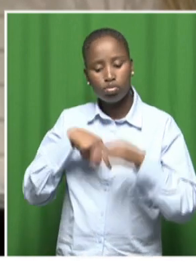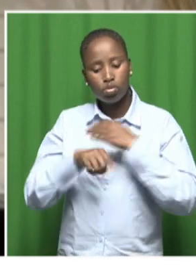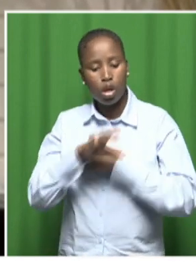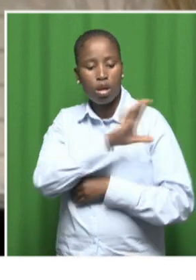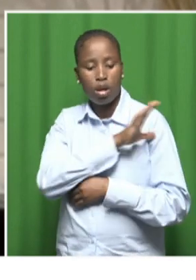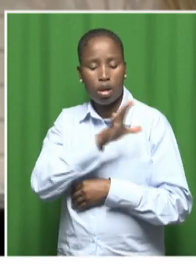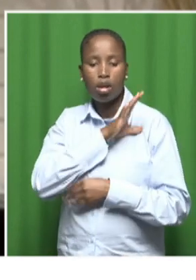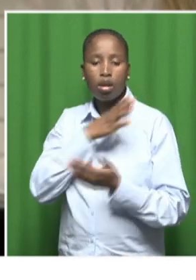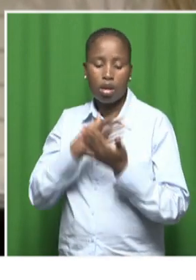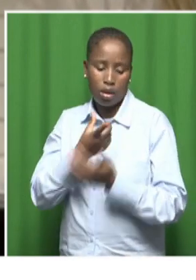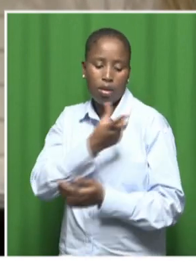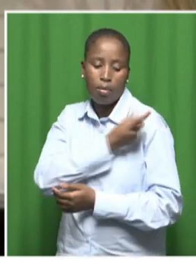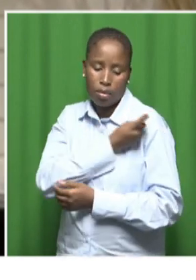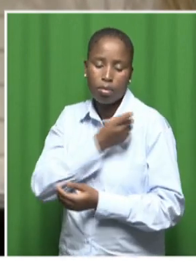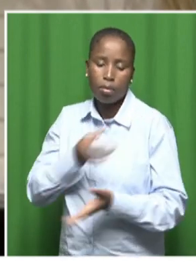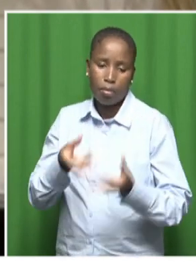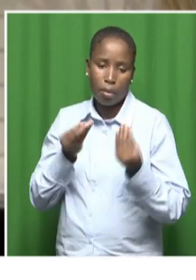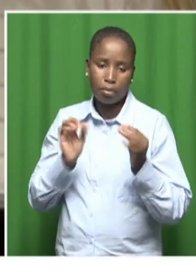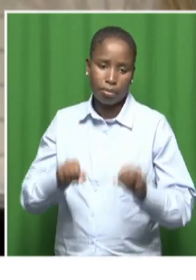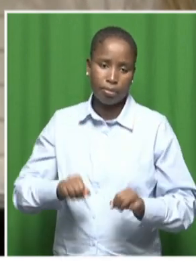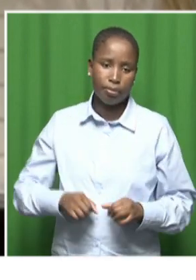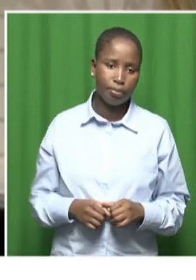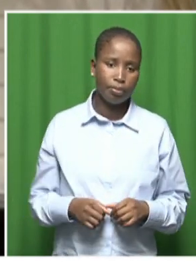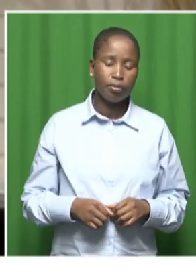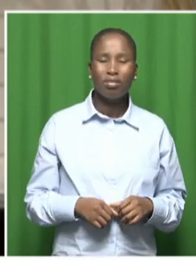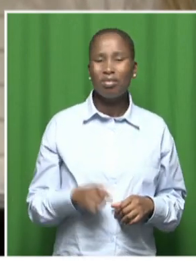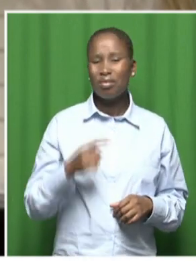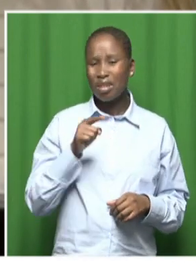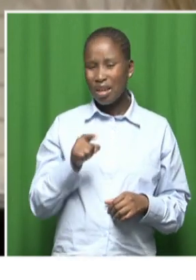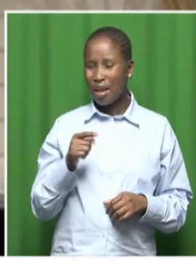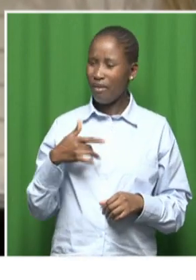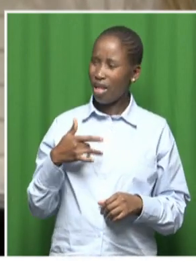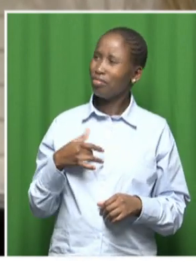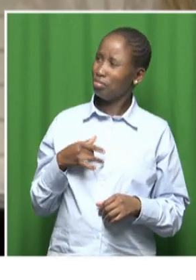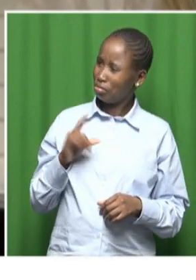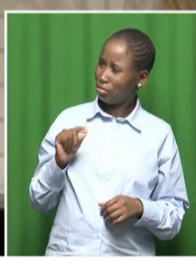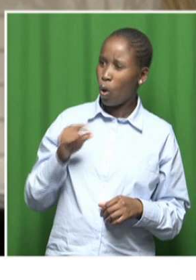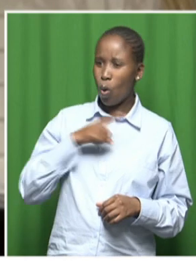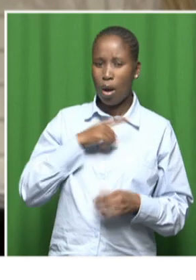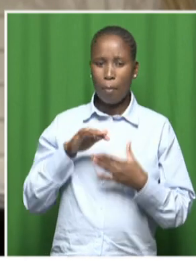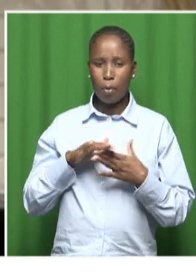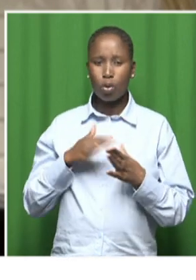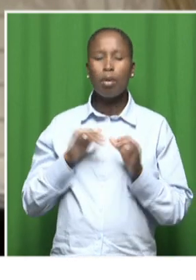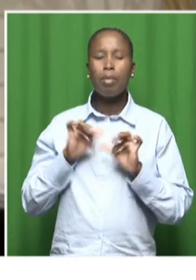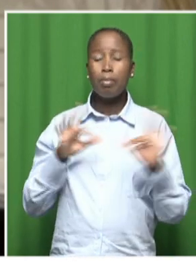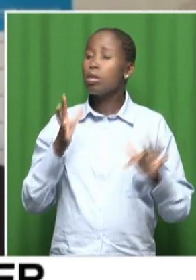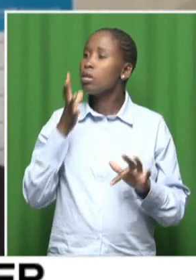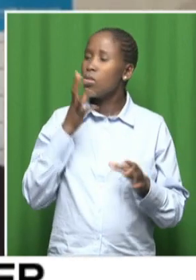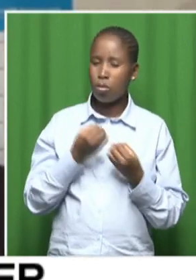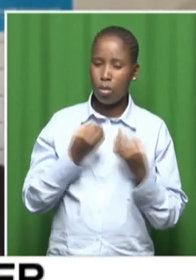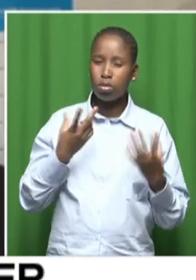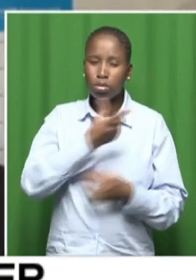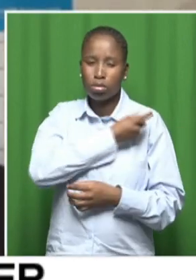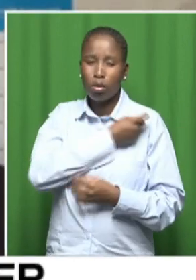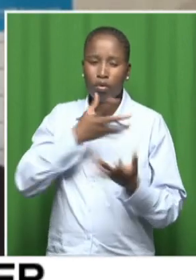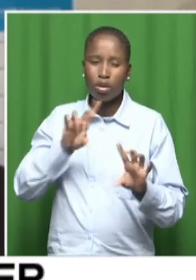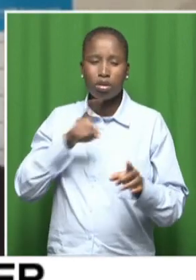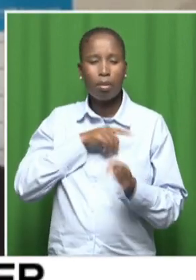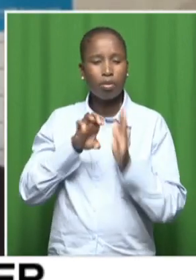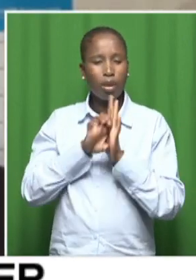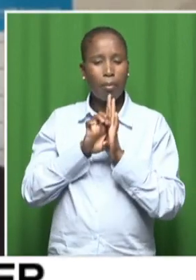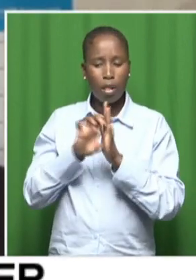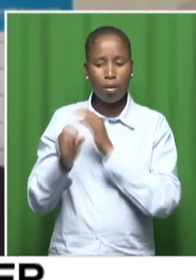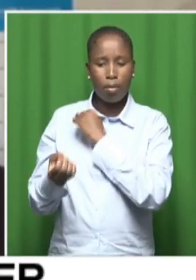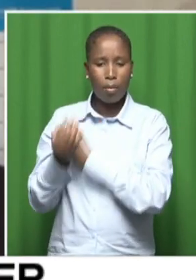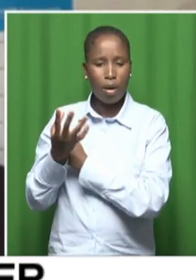vaccinated. So quite fascinating that a lot of the cases, the people are actually vaccinated. I mean, I'm just looking at one province, for instance, in Mpumulanga. They're saying that of